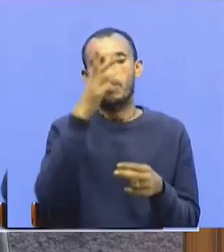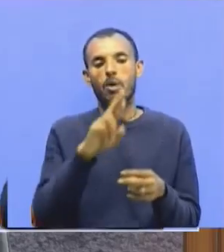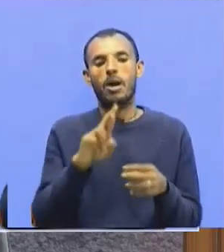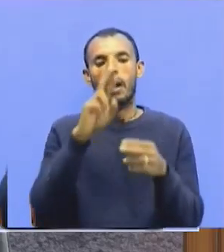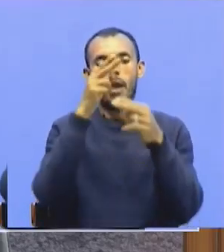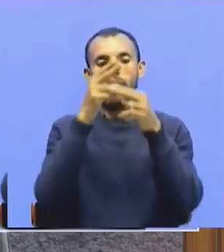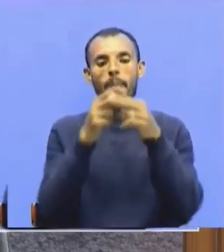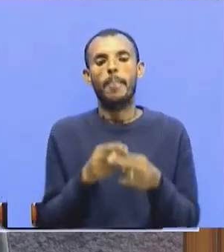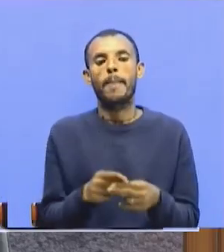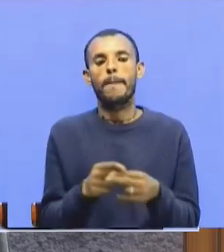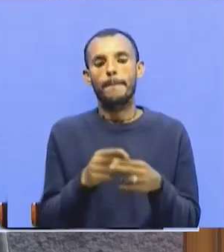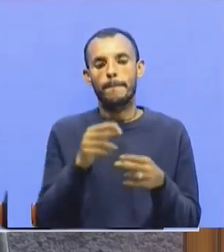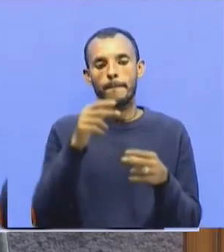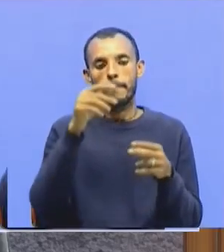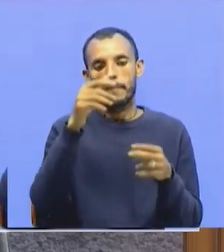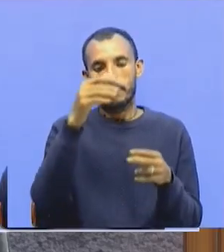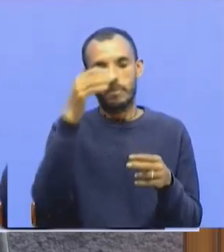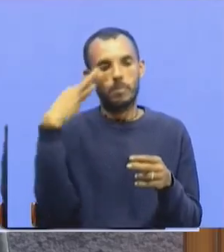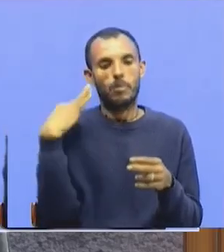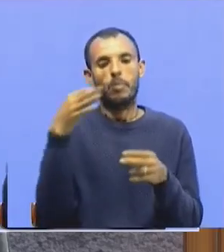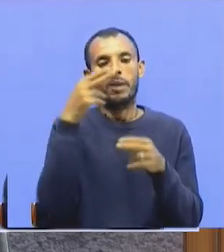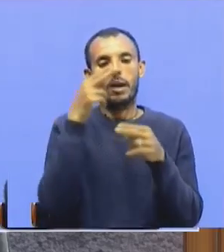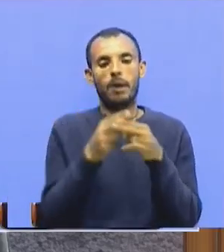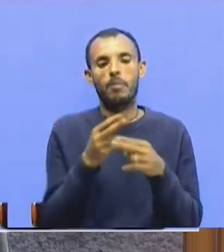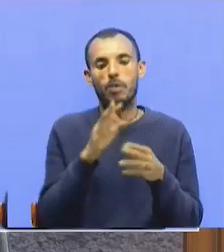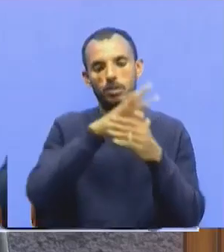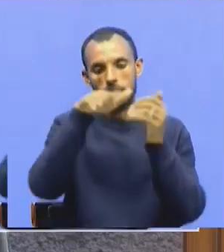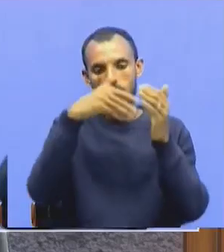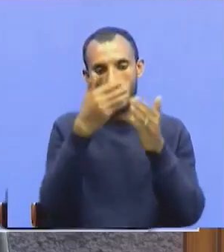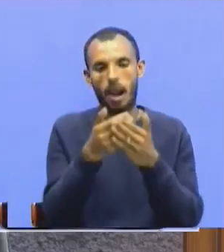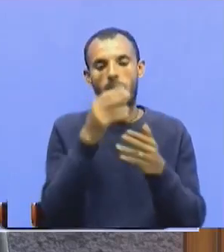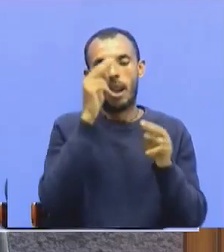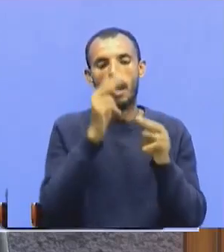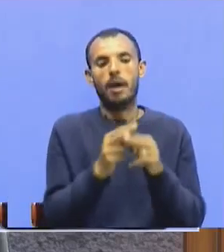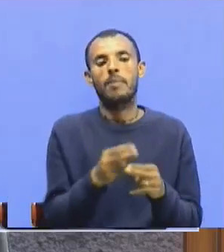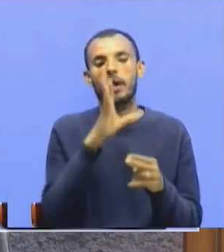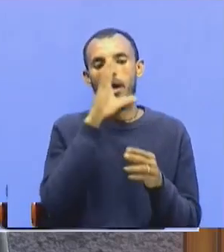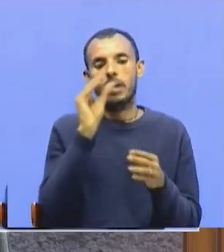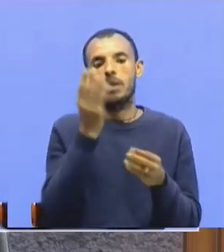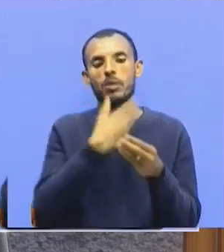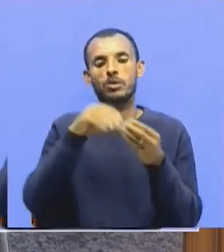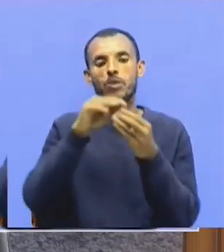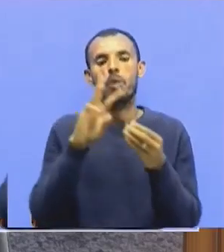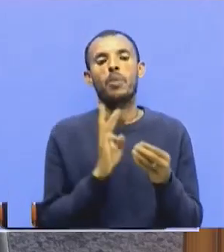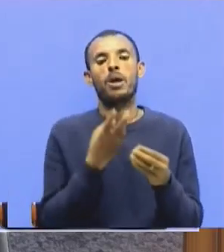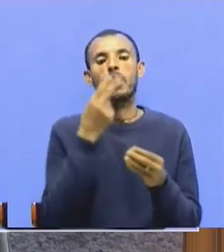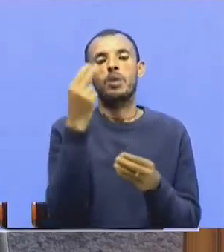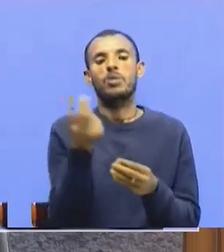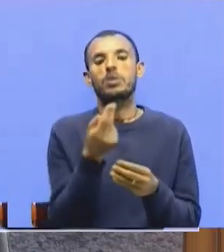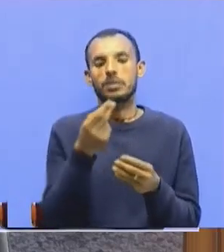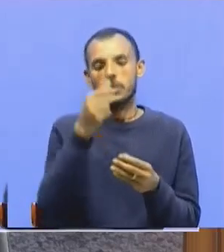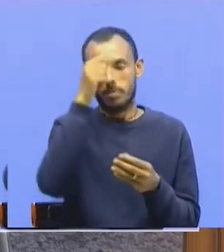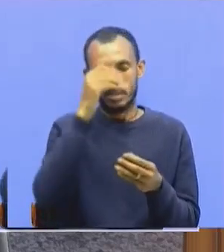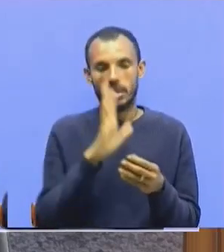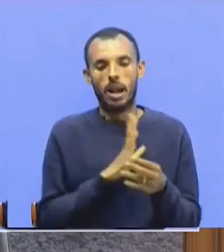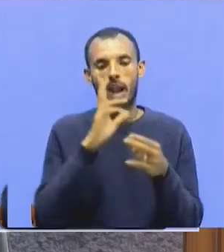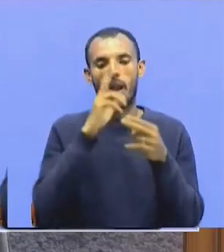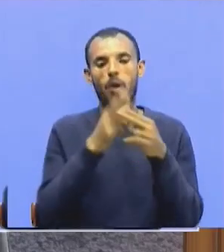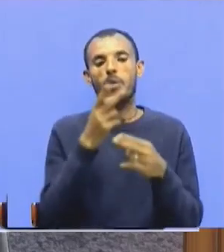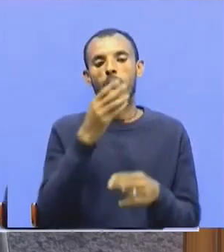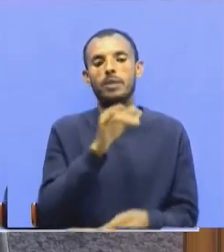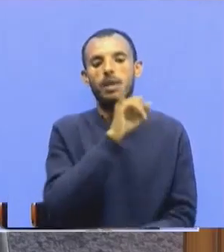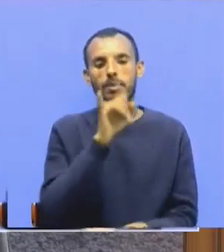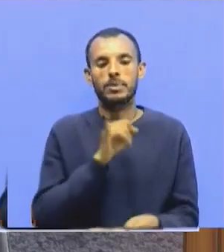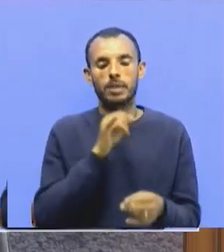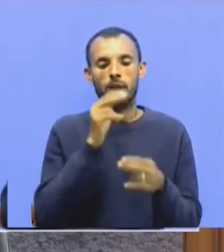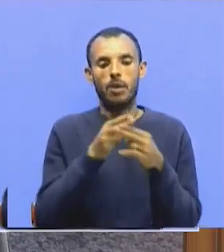name, proper name, or it's also general name. And also we can use personal noun or subject pronoun, it